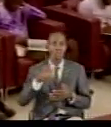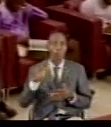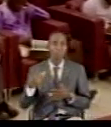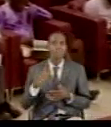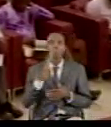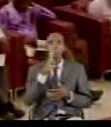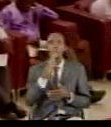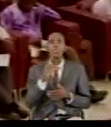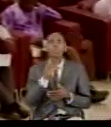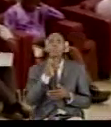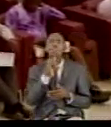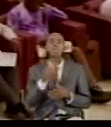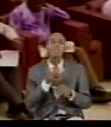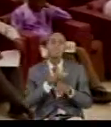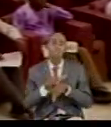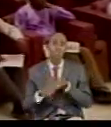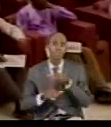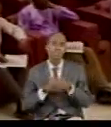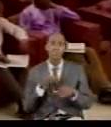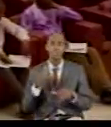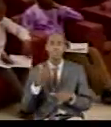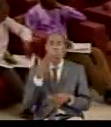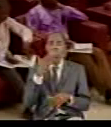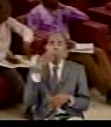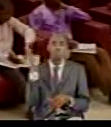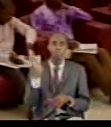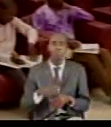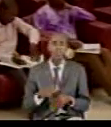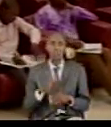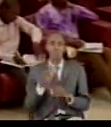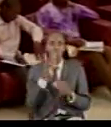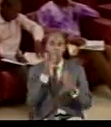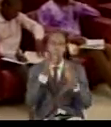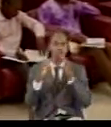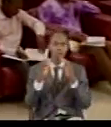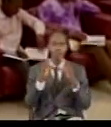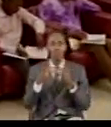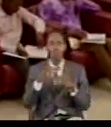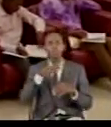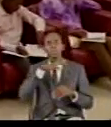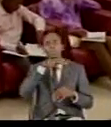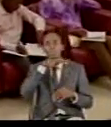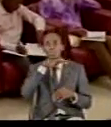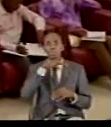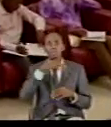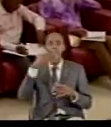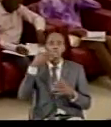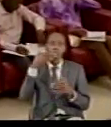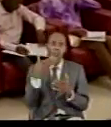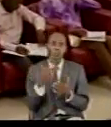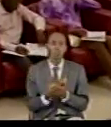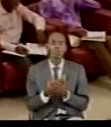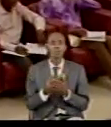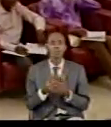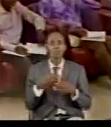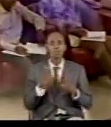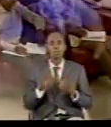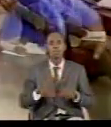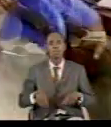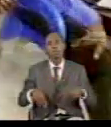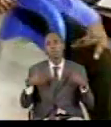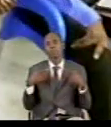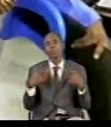be not deceived. Evil communications corrupt good manners.